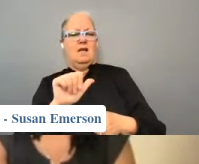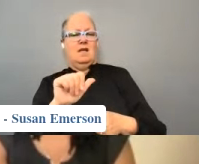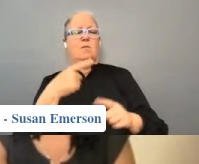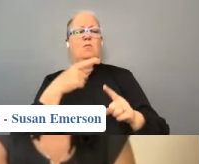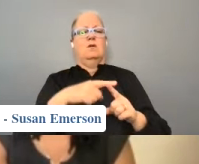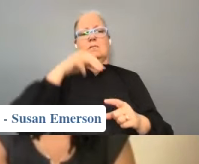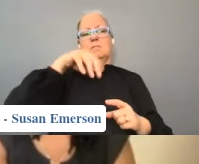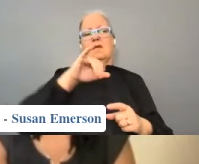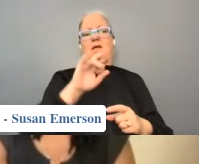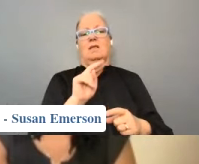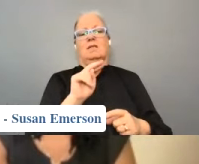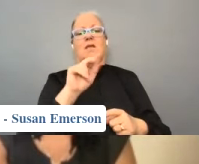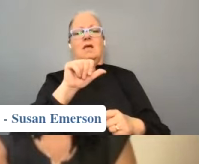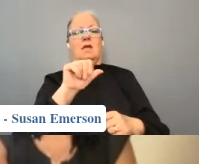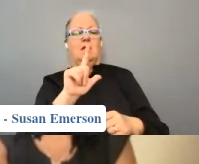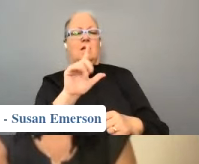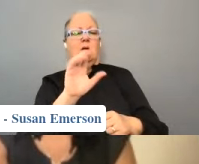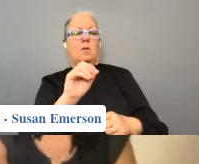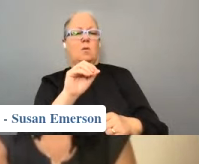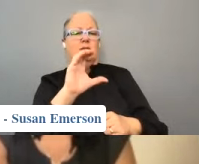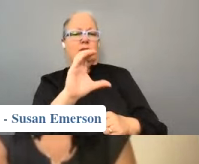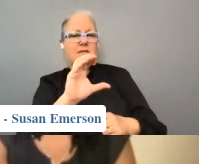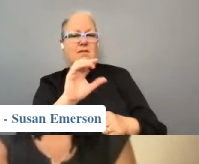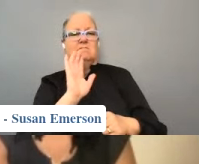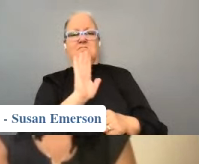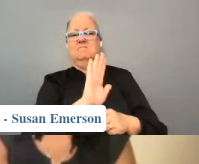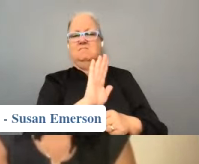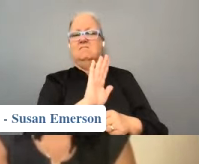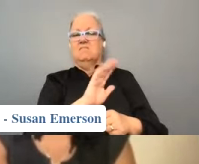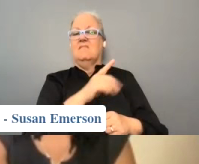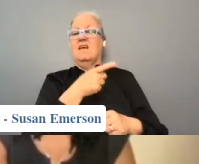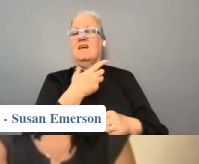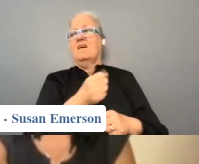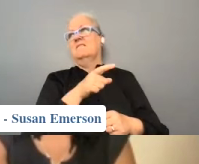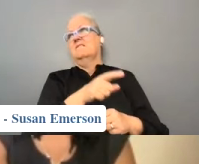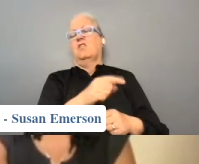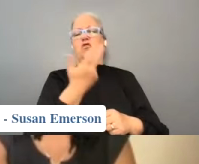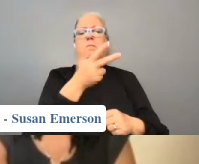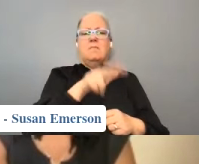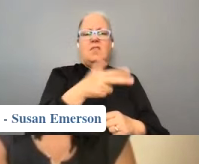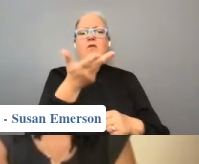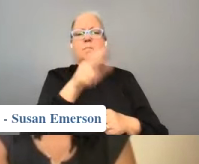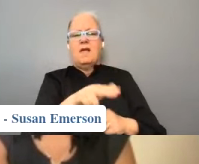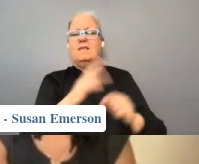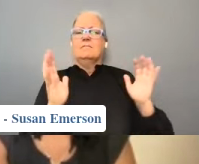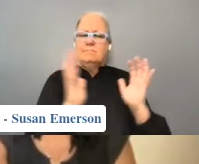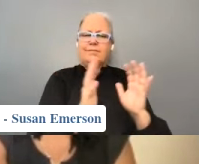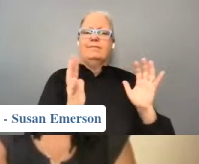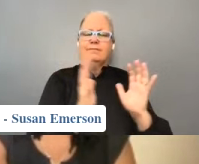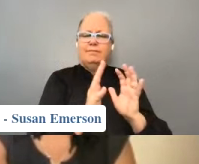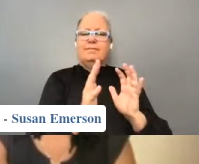and effectively address problem solve and prevent risk factors for